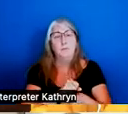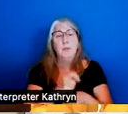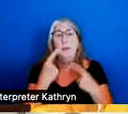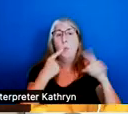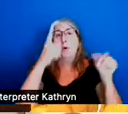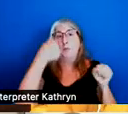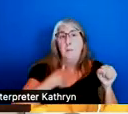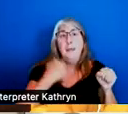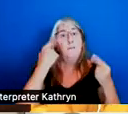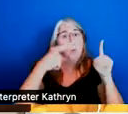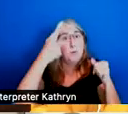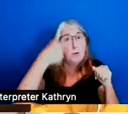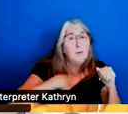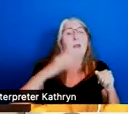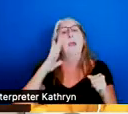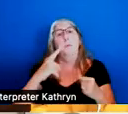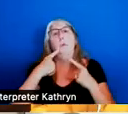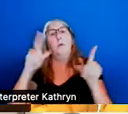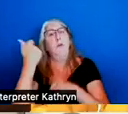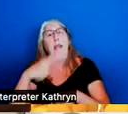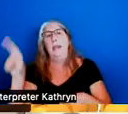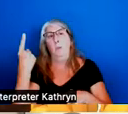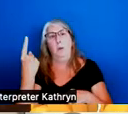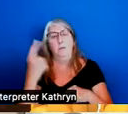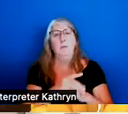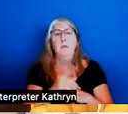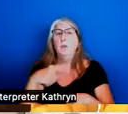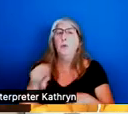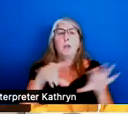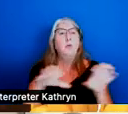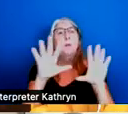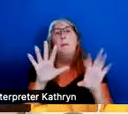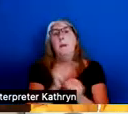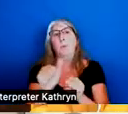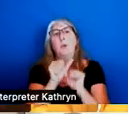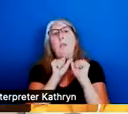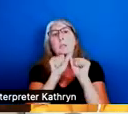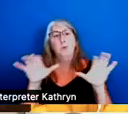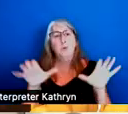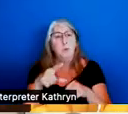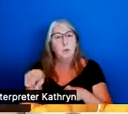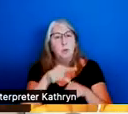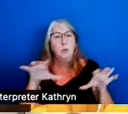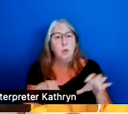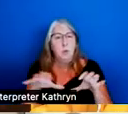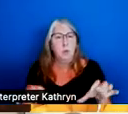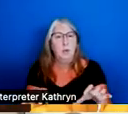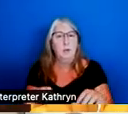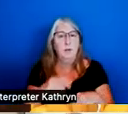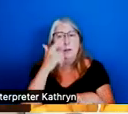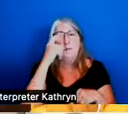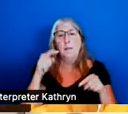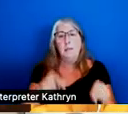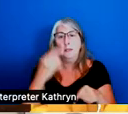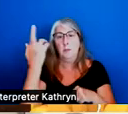me, I believe it works for anybody. So you guys are doing an amazing job. Keep doing what you're doing because this is